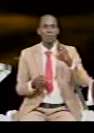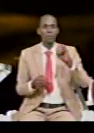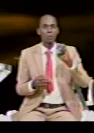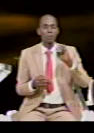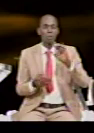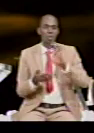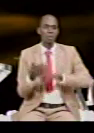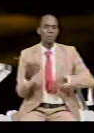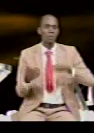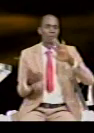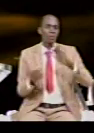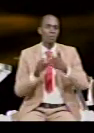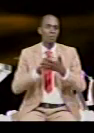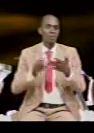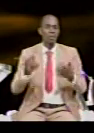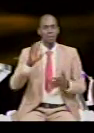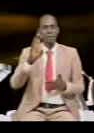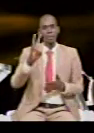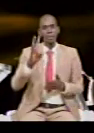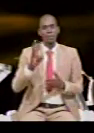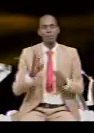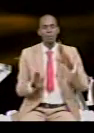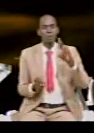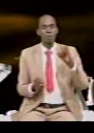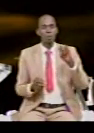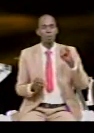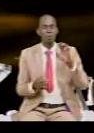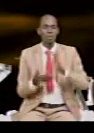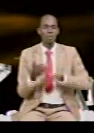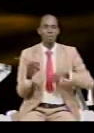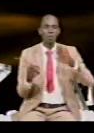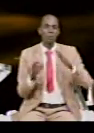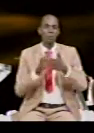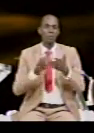there in verse 6. It says there,